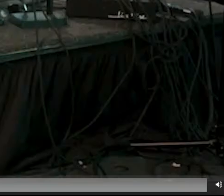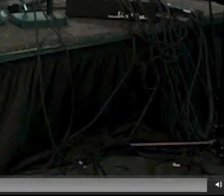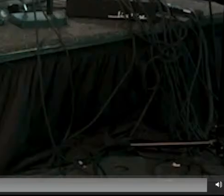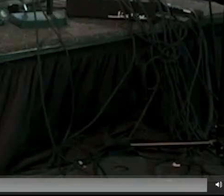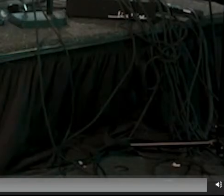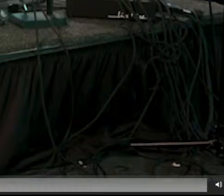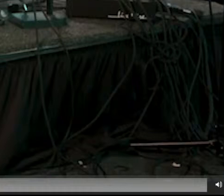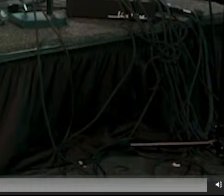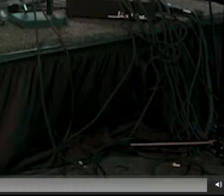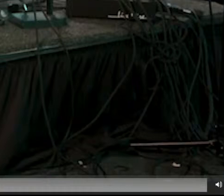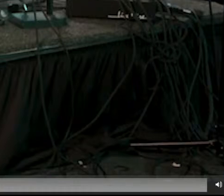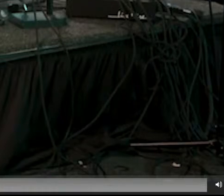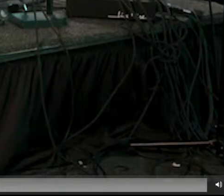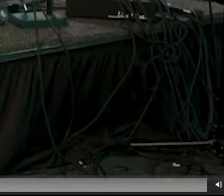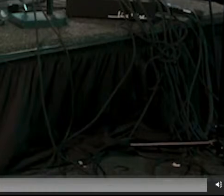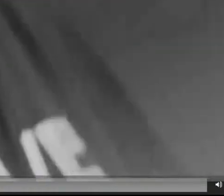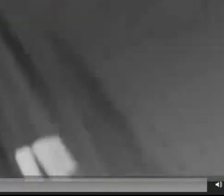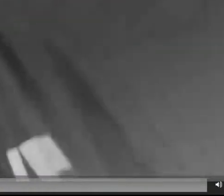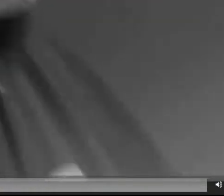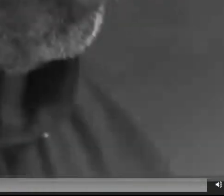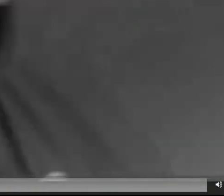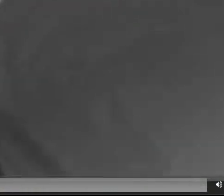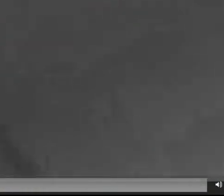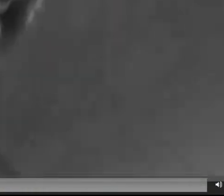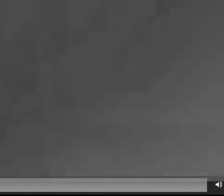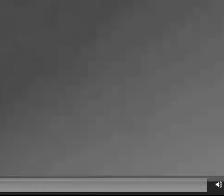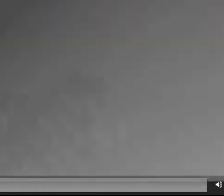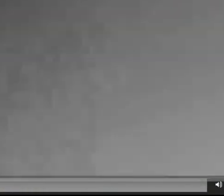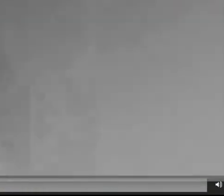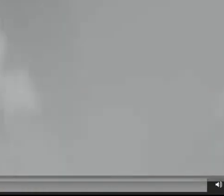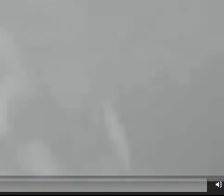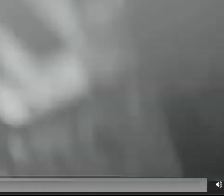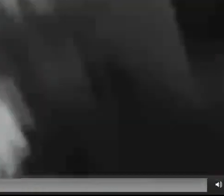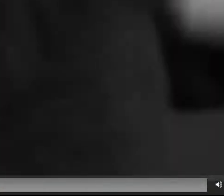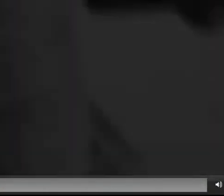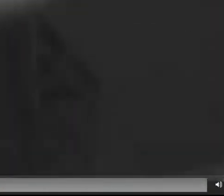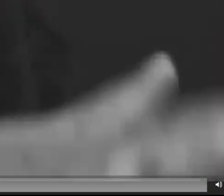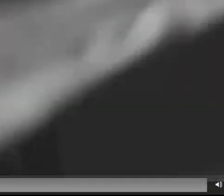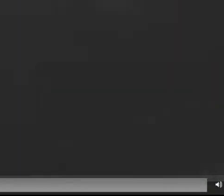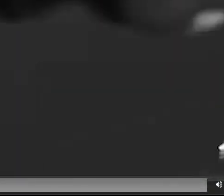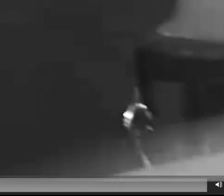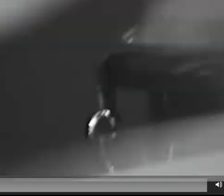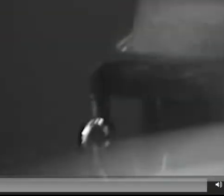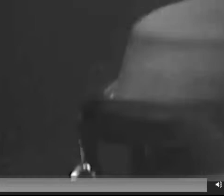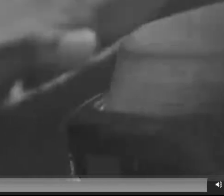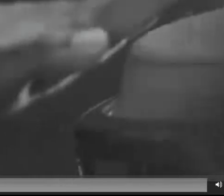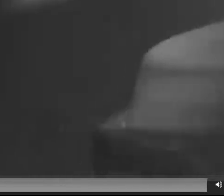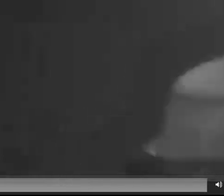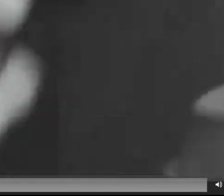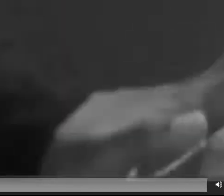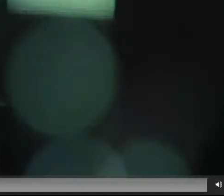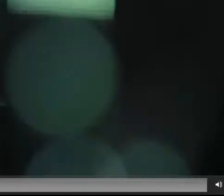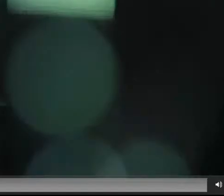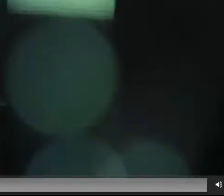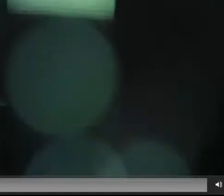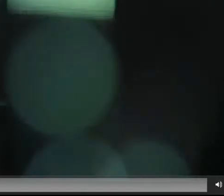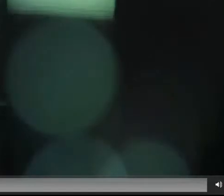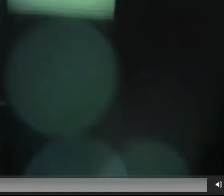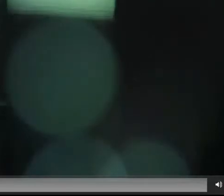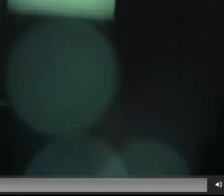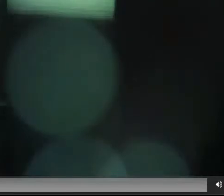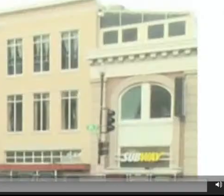home? The Commission on Arts and Humanities was critical in helping me pivot from being a nonprofit executive to